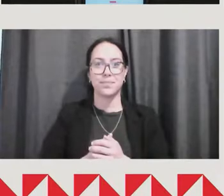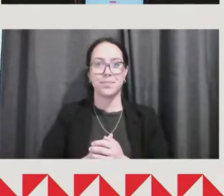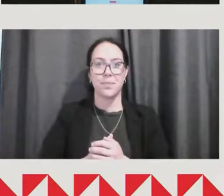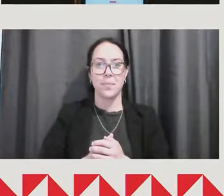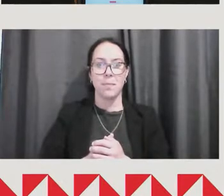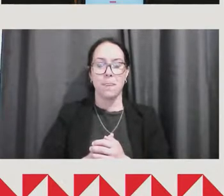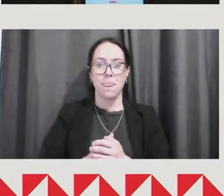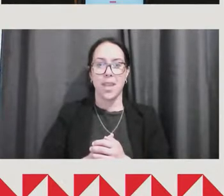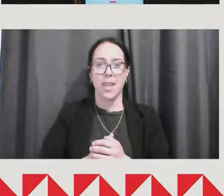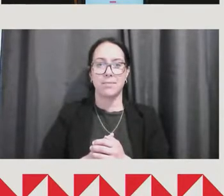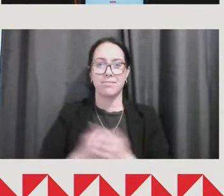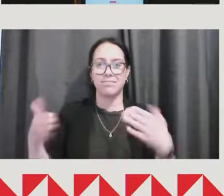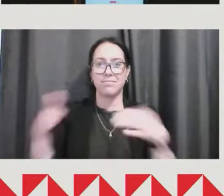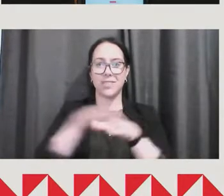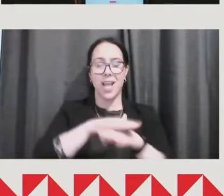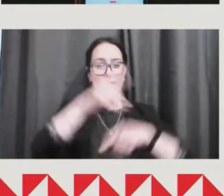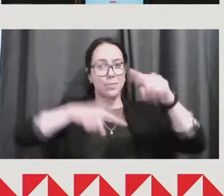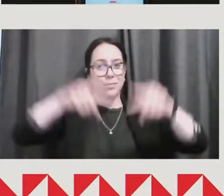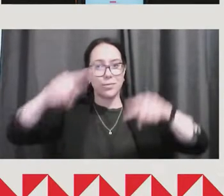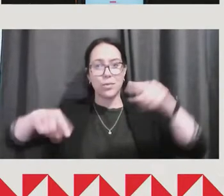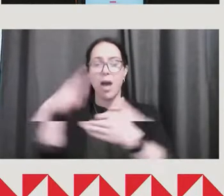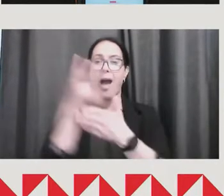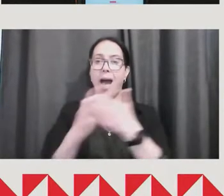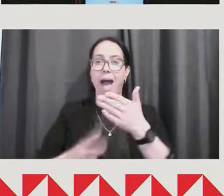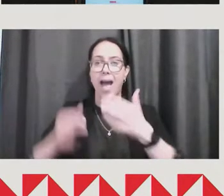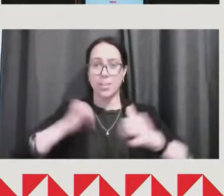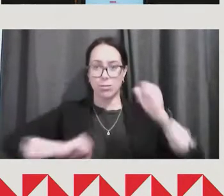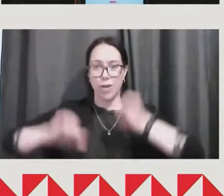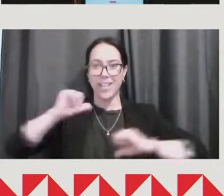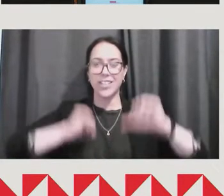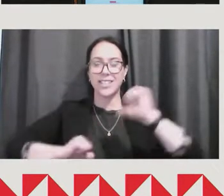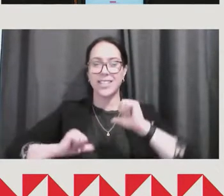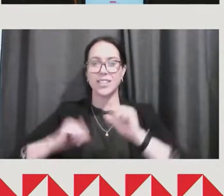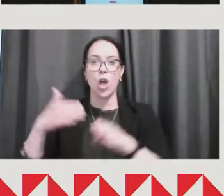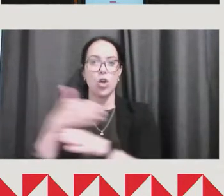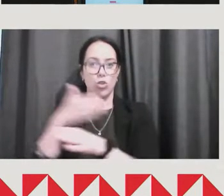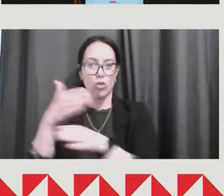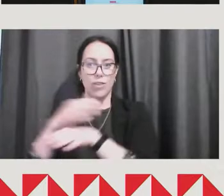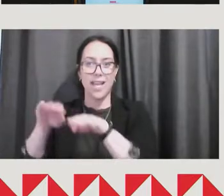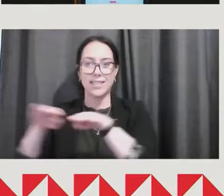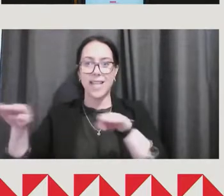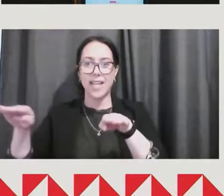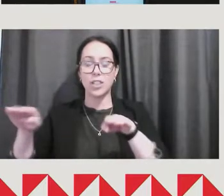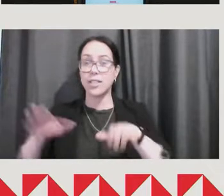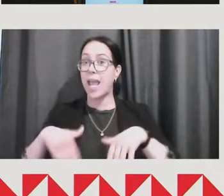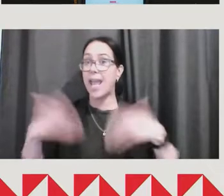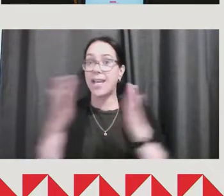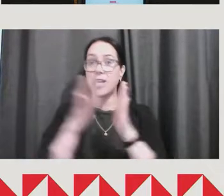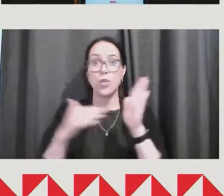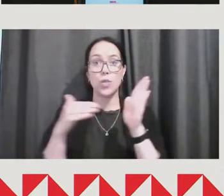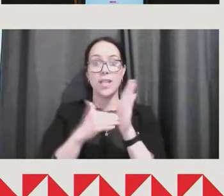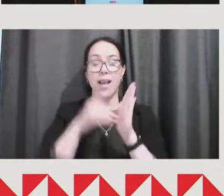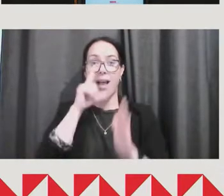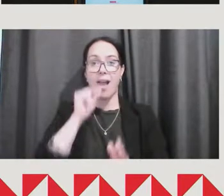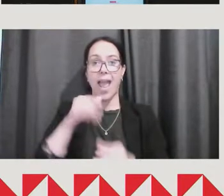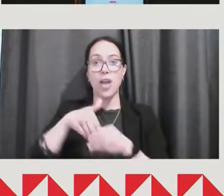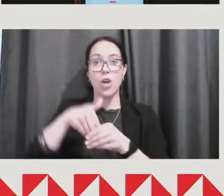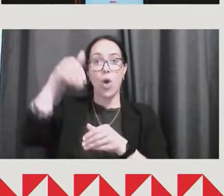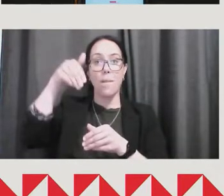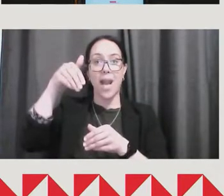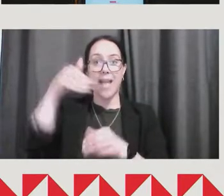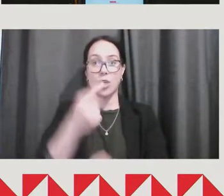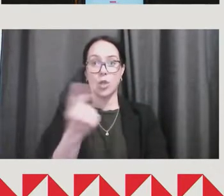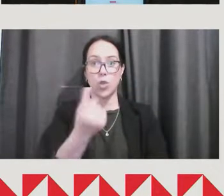across a wide range of Arts practices and career stages any New Zealander can nominate an artist or themselves for an award